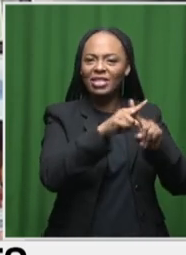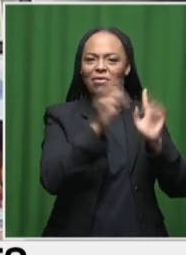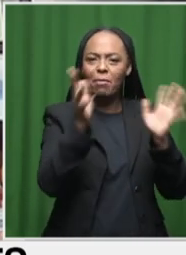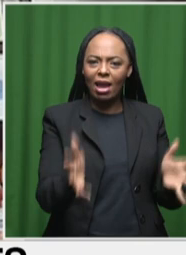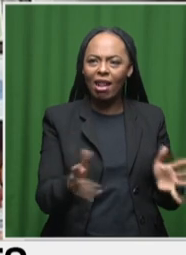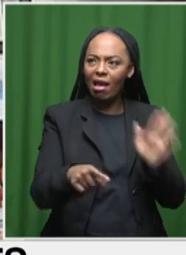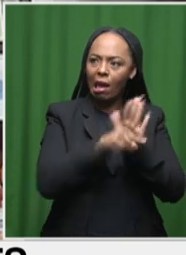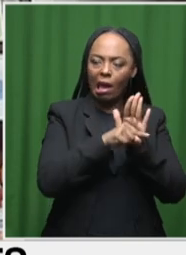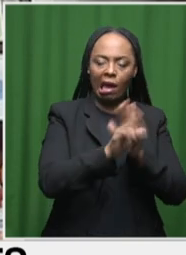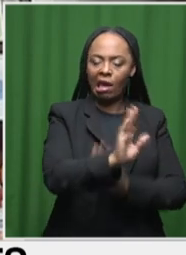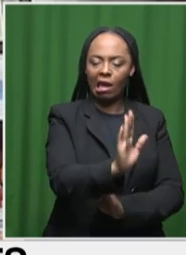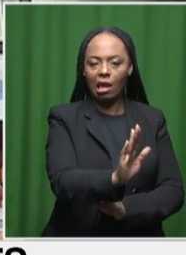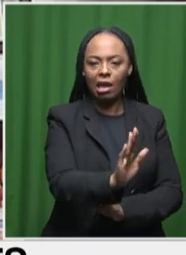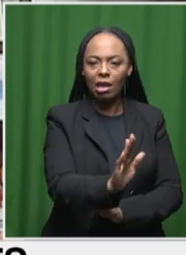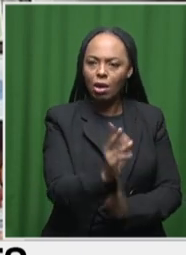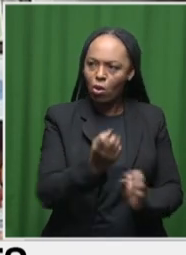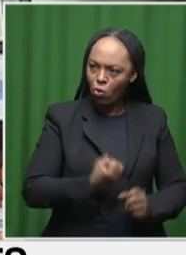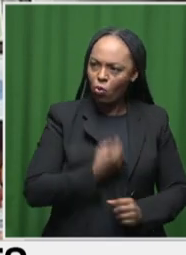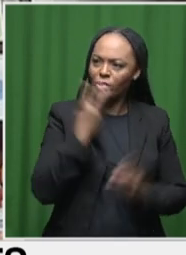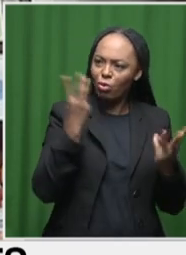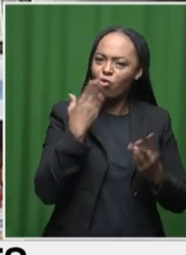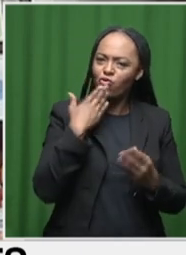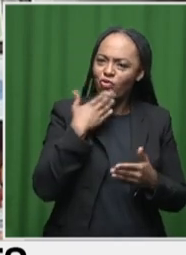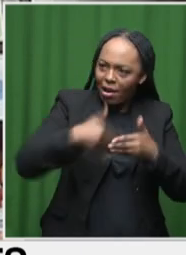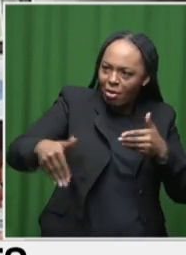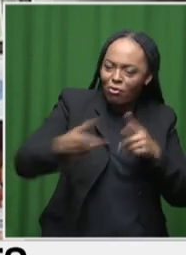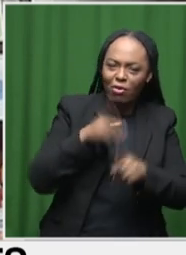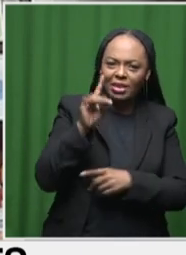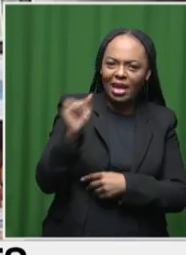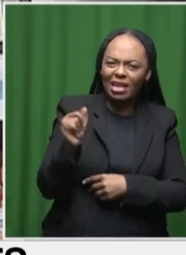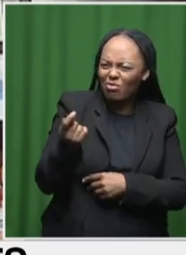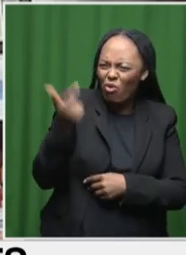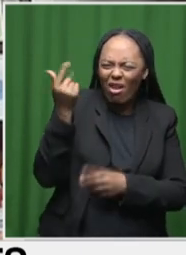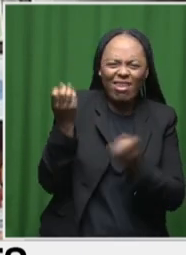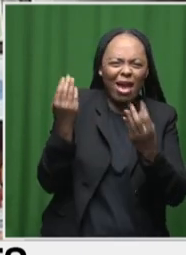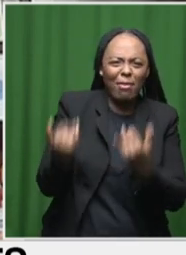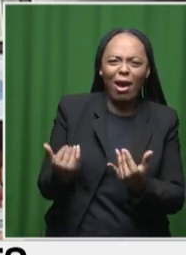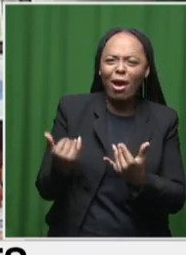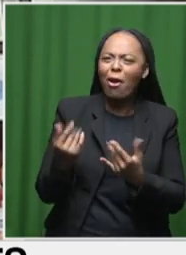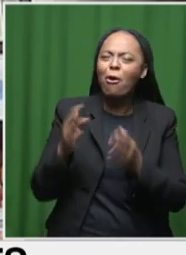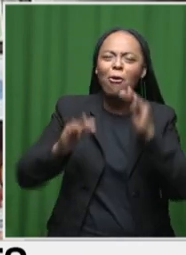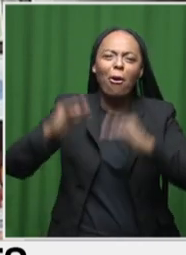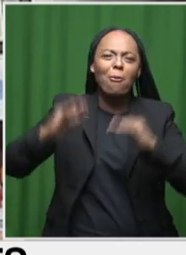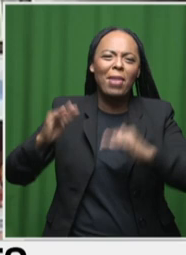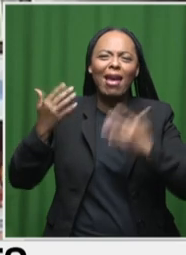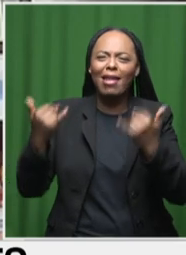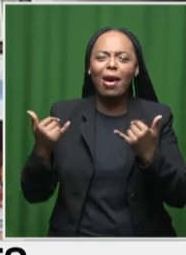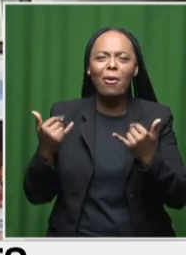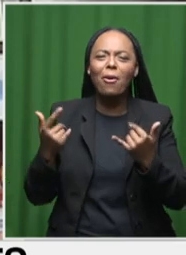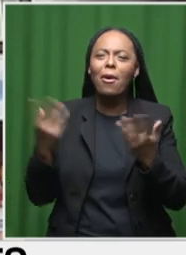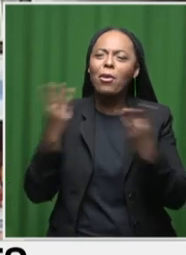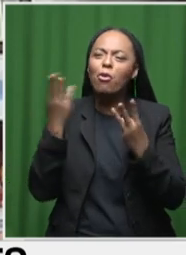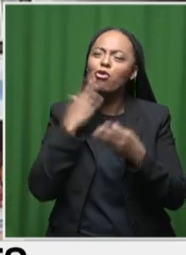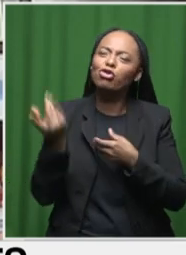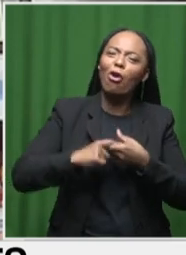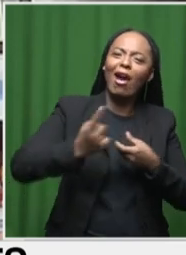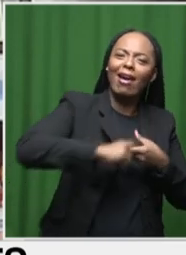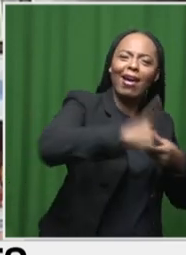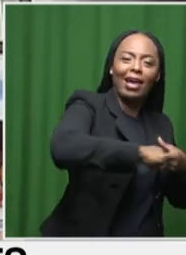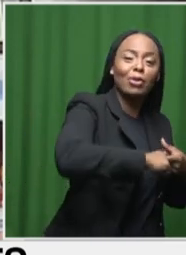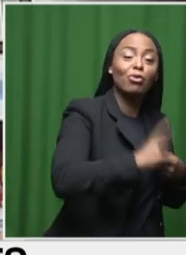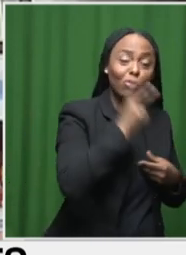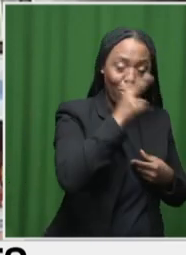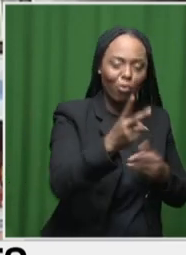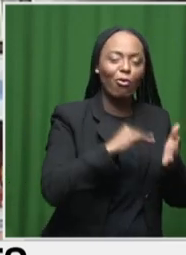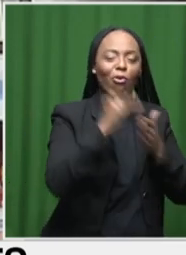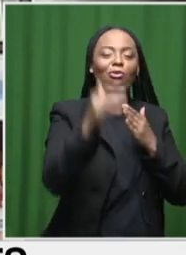have left, and they are small in number compared to the people joining. And we will see a leadership emerging this weekend, I believe,